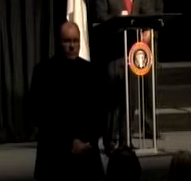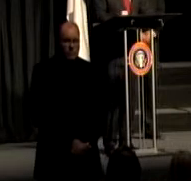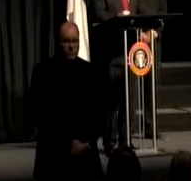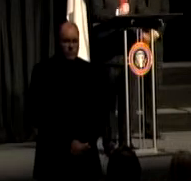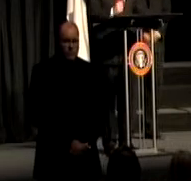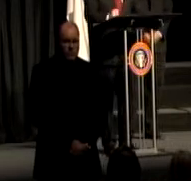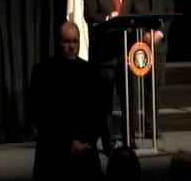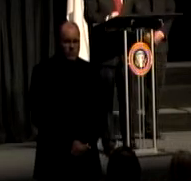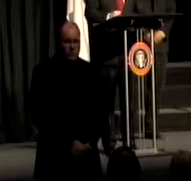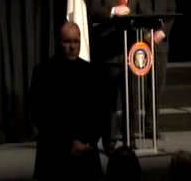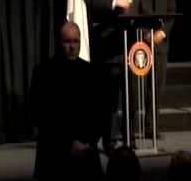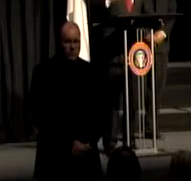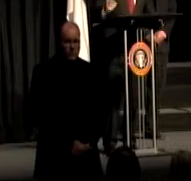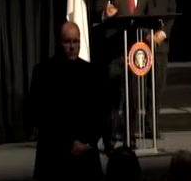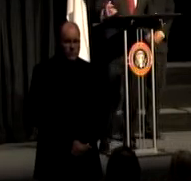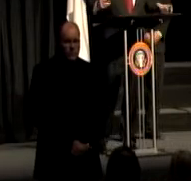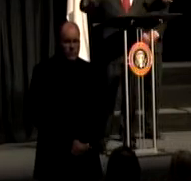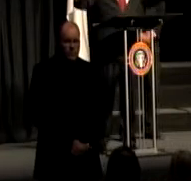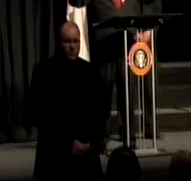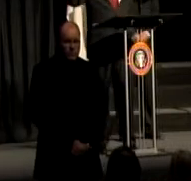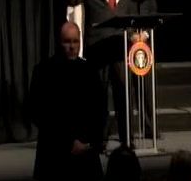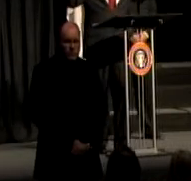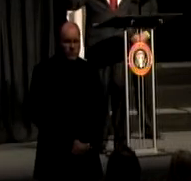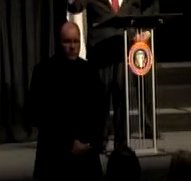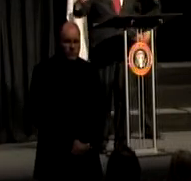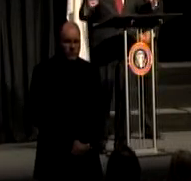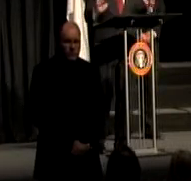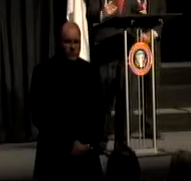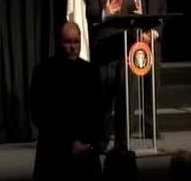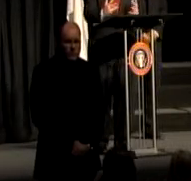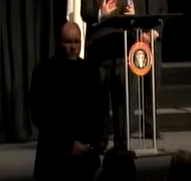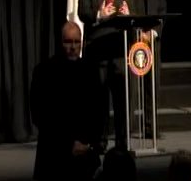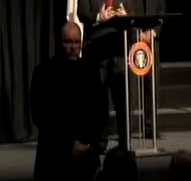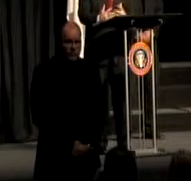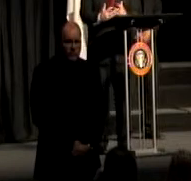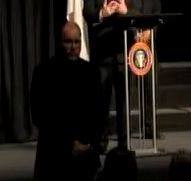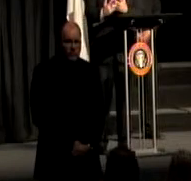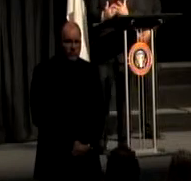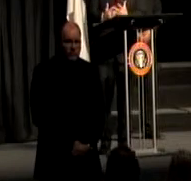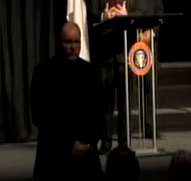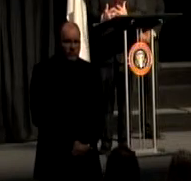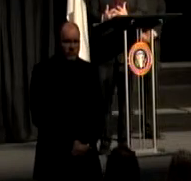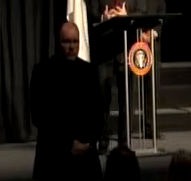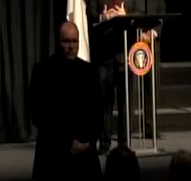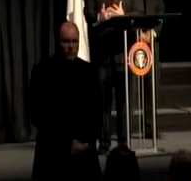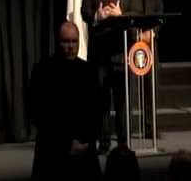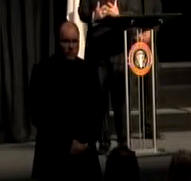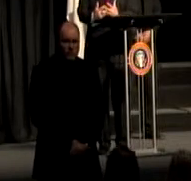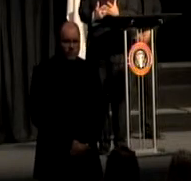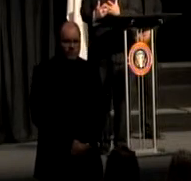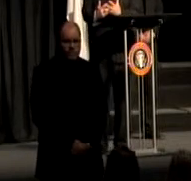love to not be satisfied in going to church but allow God to motivate us deep within our soul to have a passion